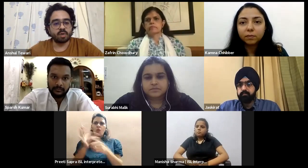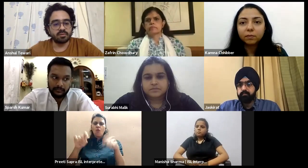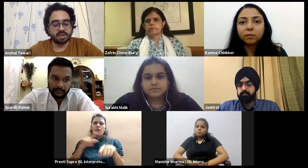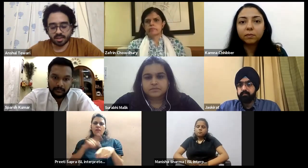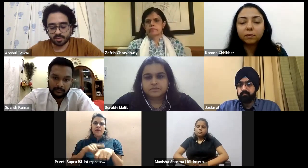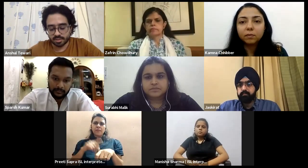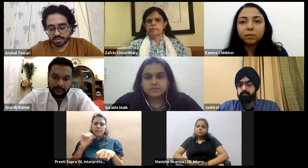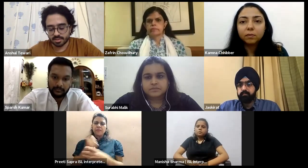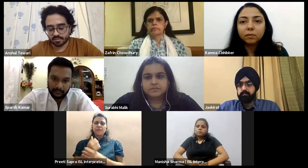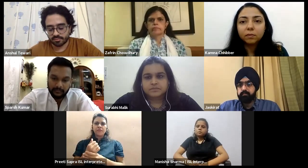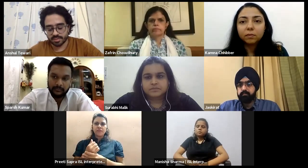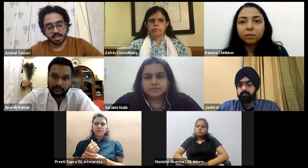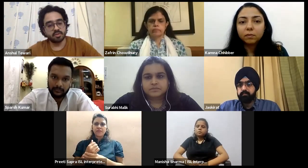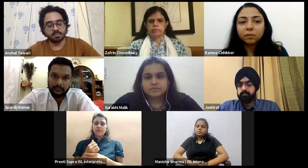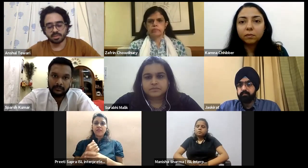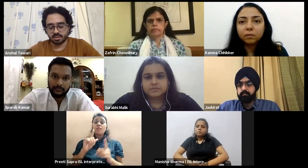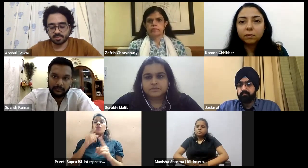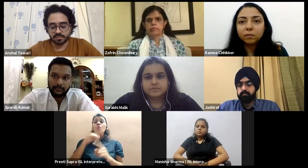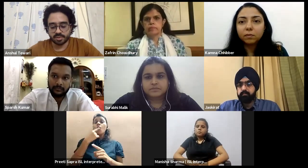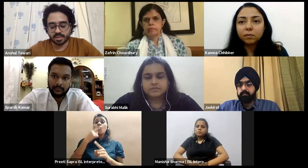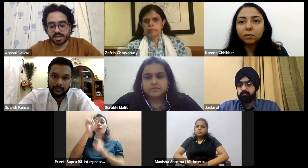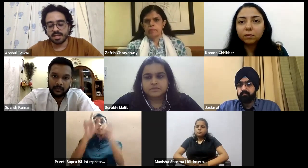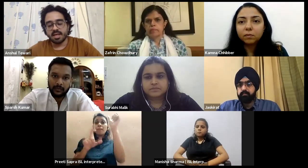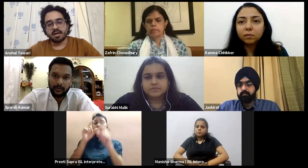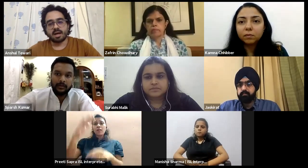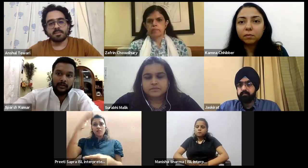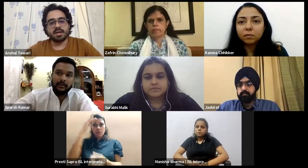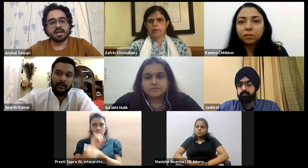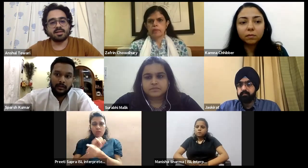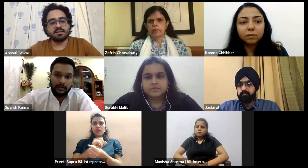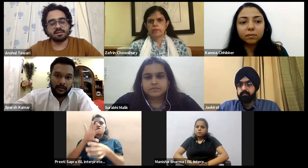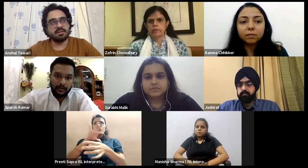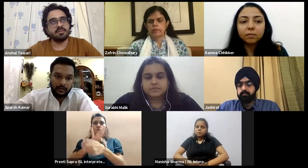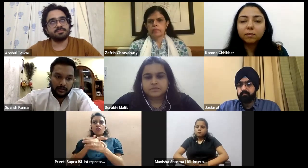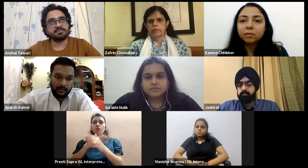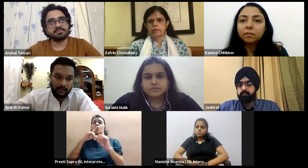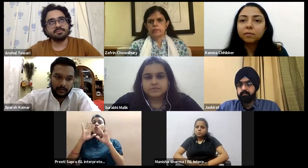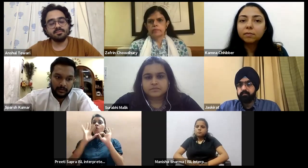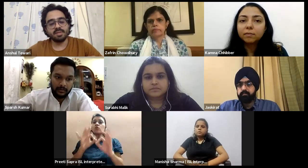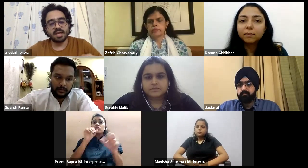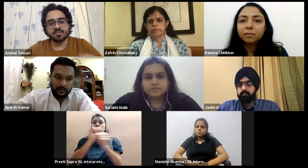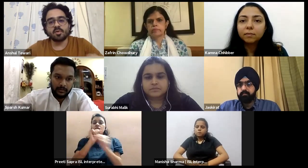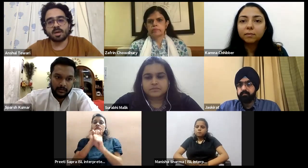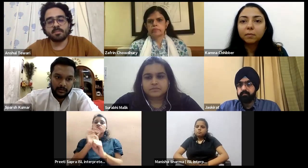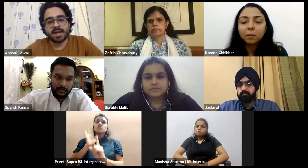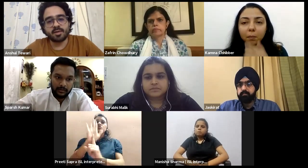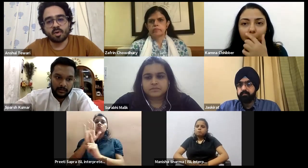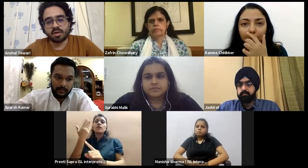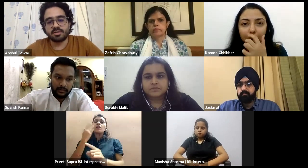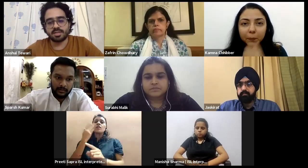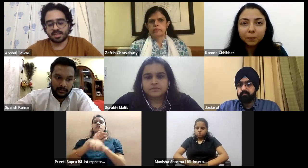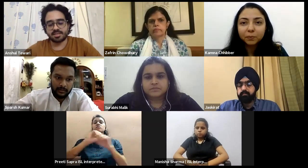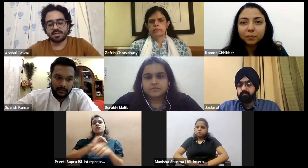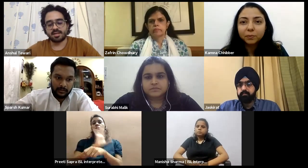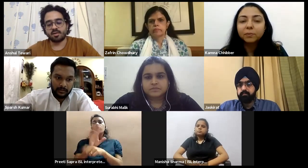Of what the frontline workers face. Thank you so much, Sparsh, for sharing that. Kamna, I think I just want to come back to